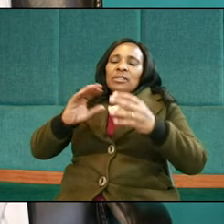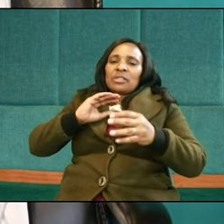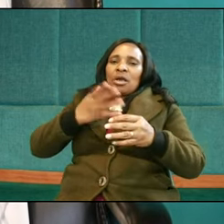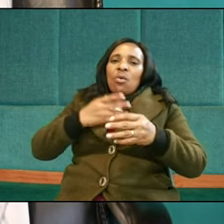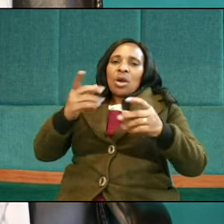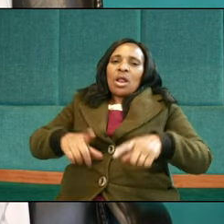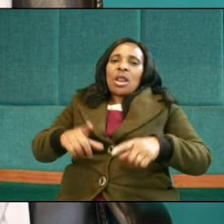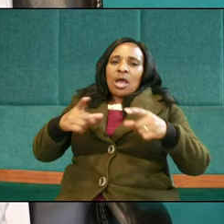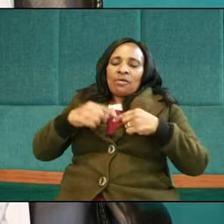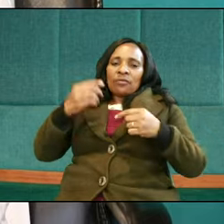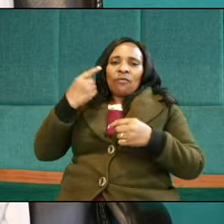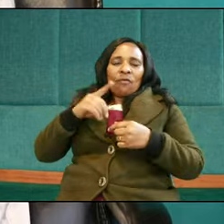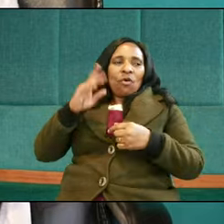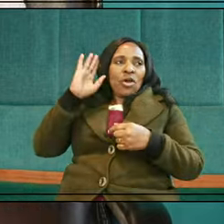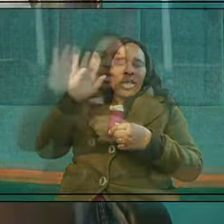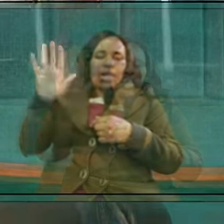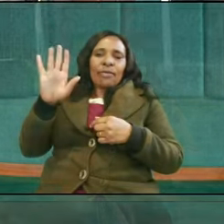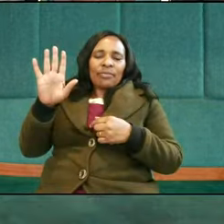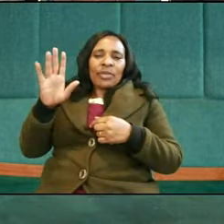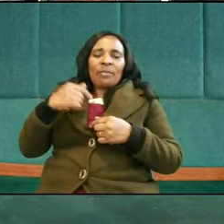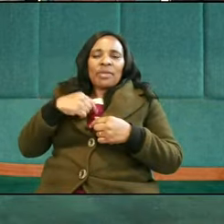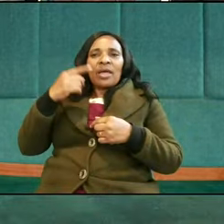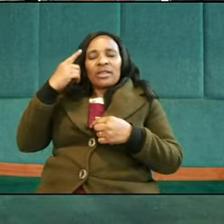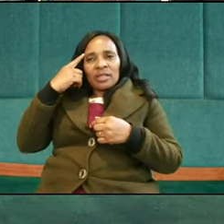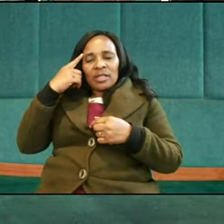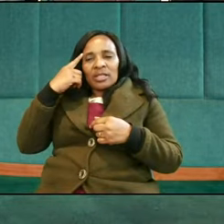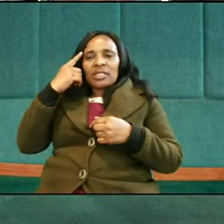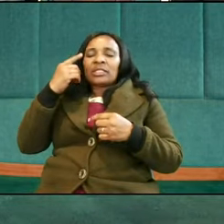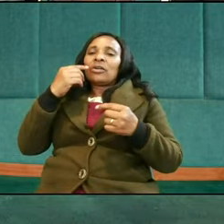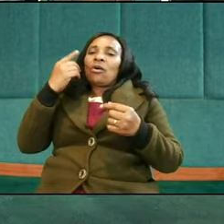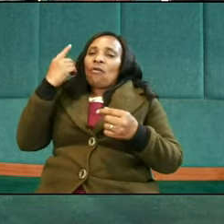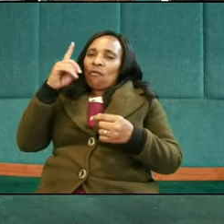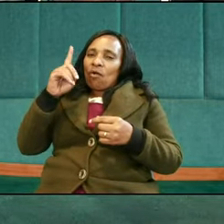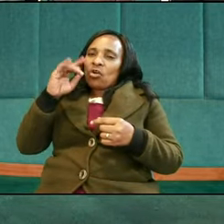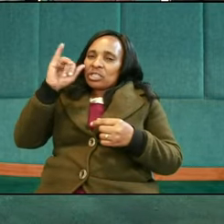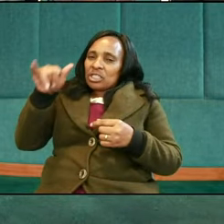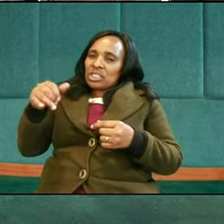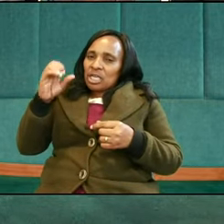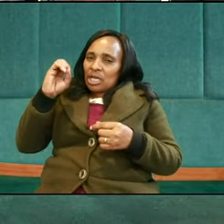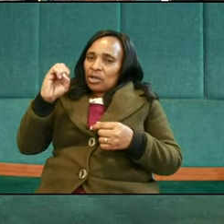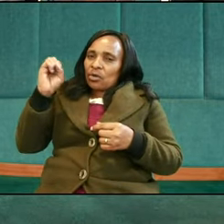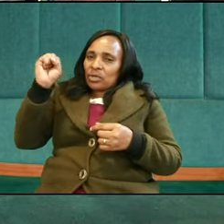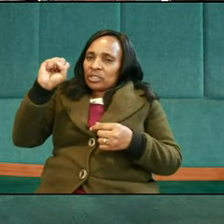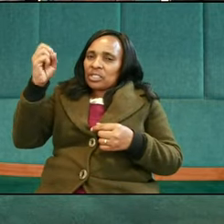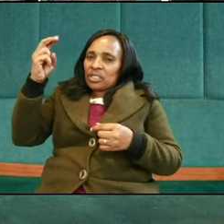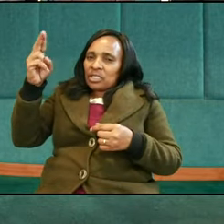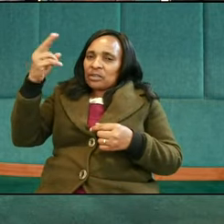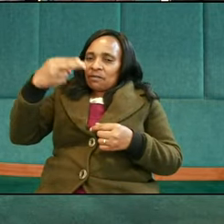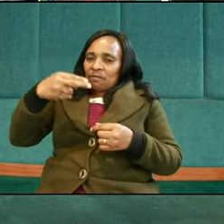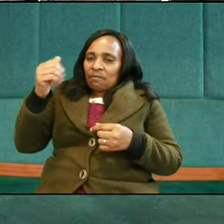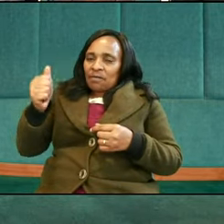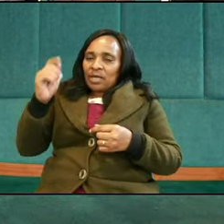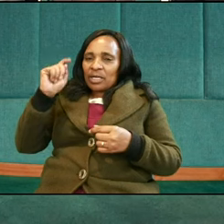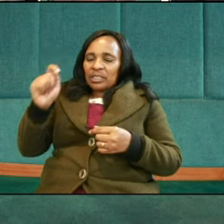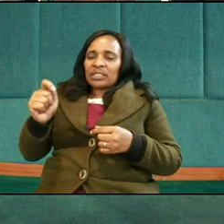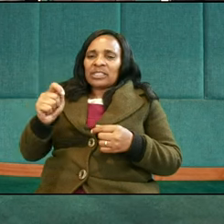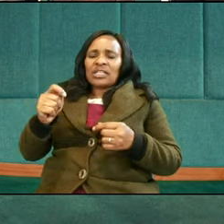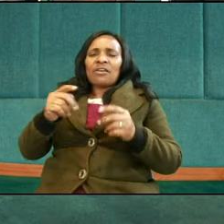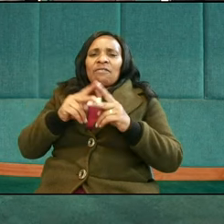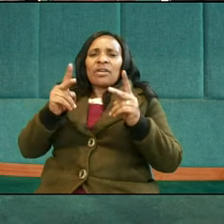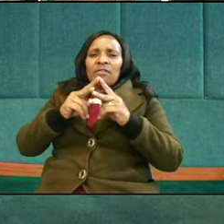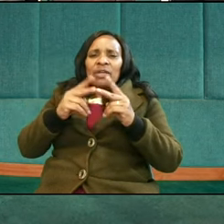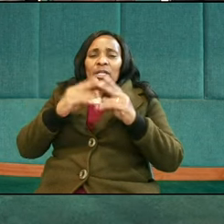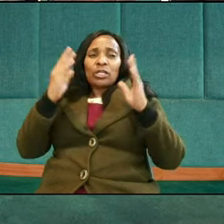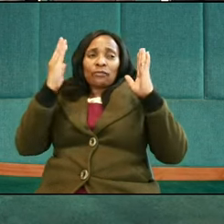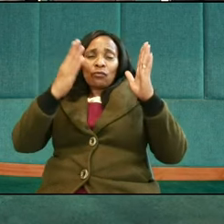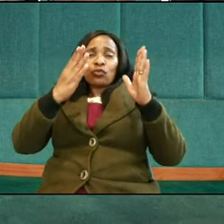lives for him. Yeah. So I think we can conclude that for Jehoshaphat at that particular point is his extreme